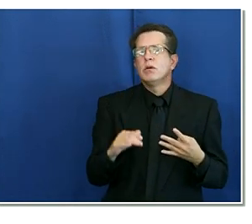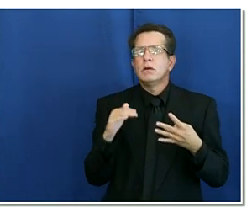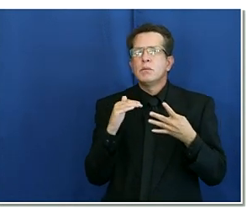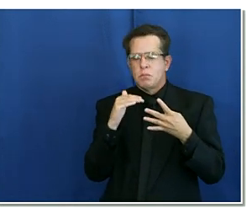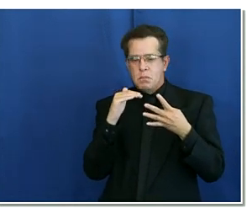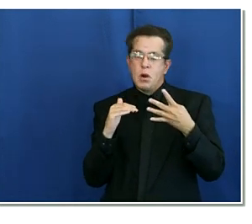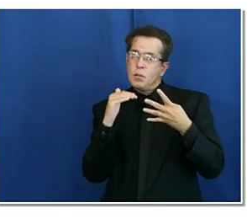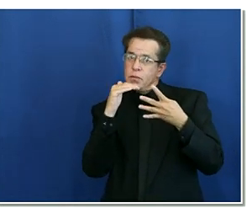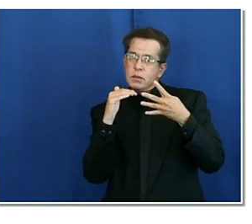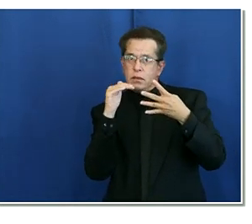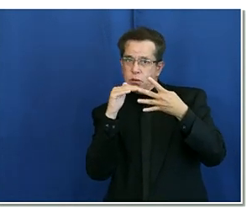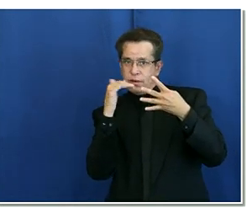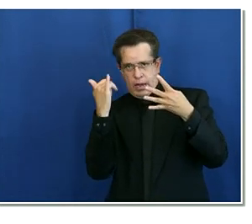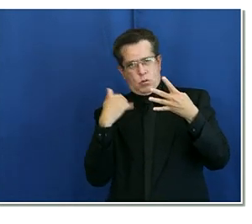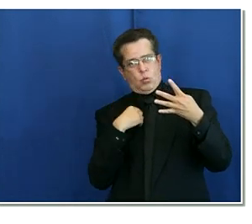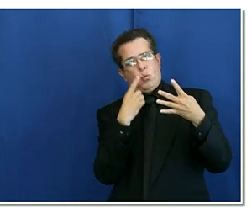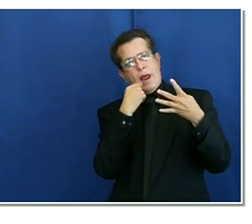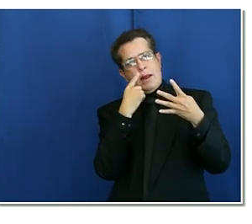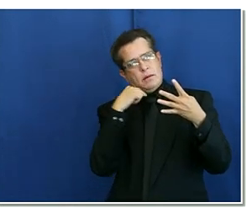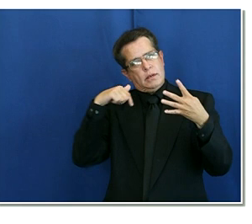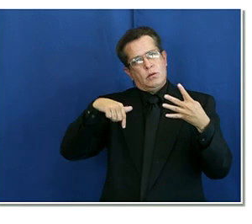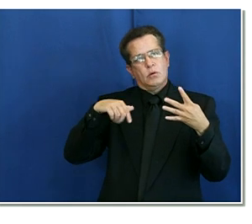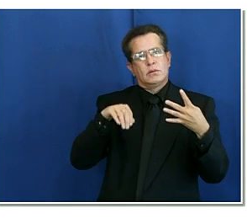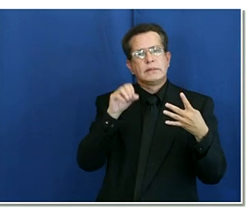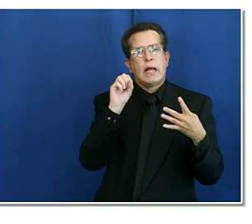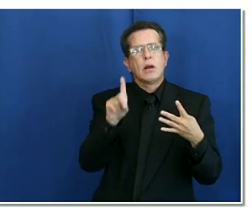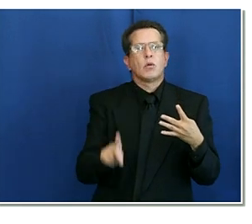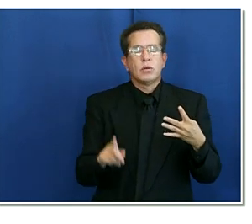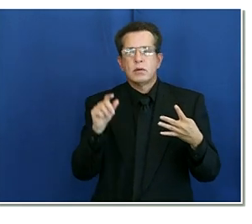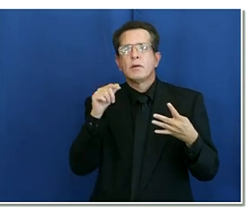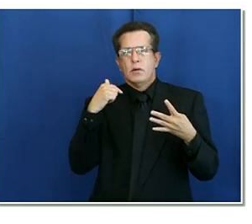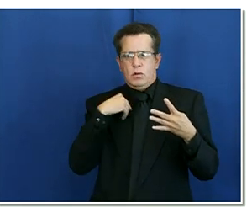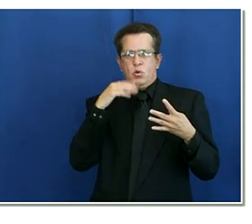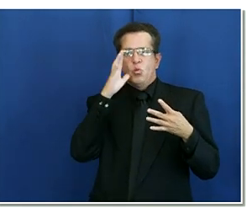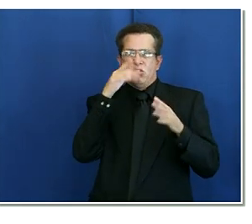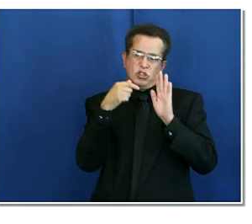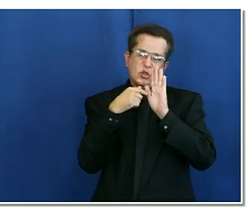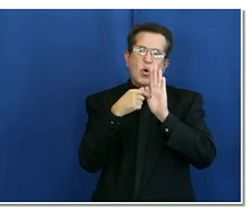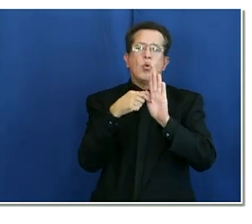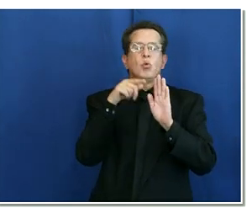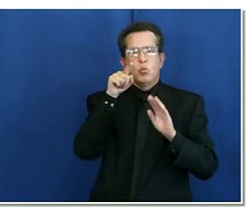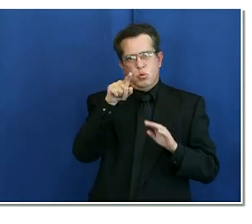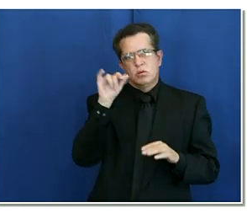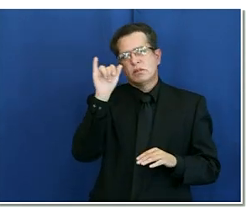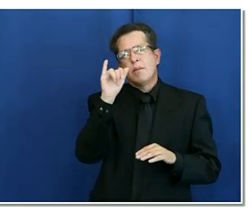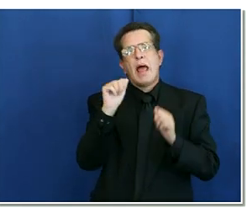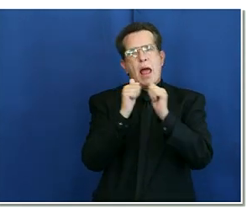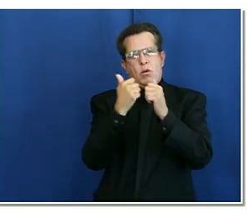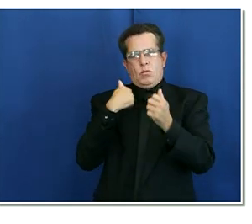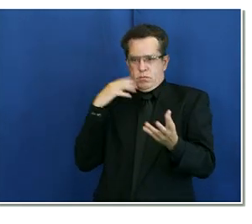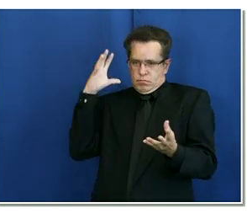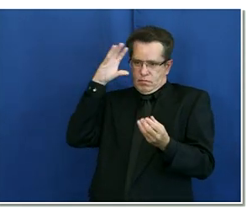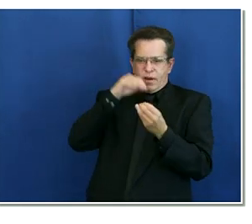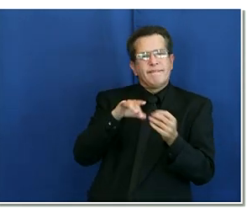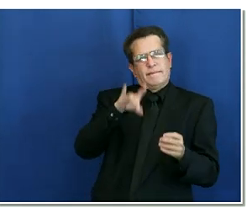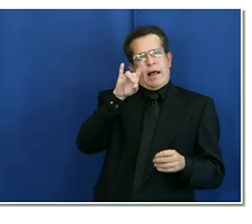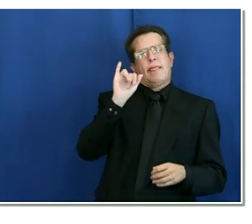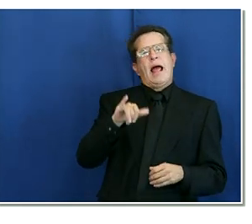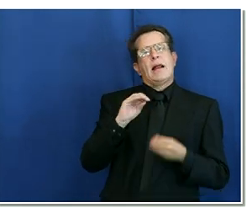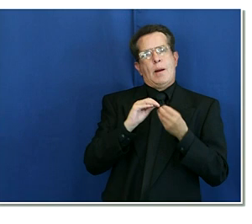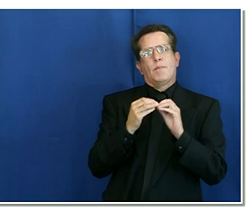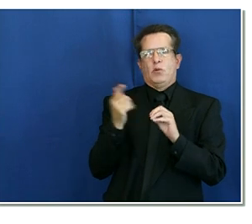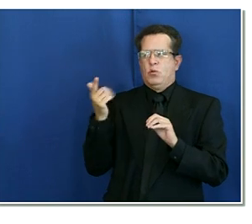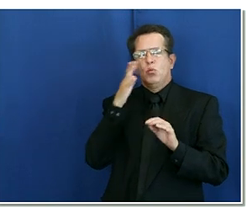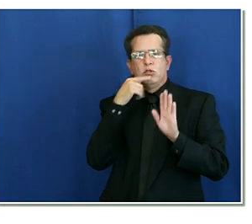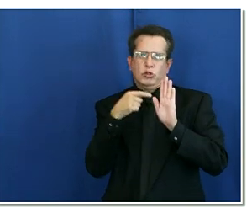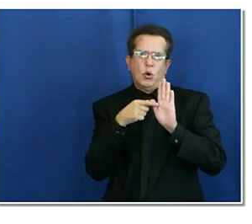we, as an example, we will show with you how the case rate is calculated. And also,